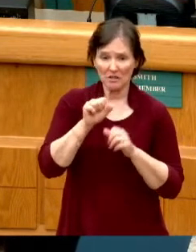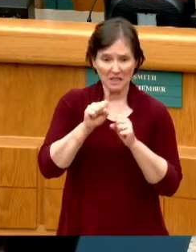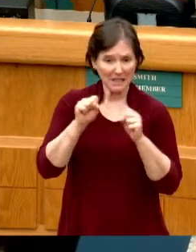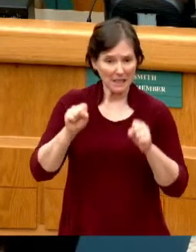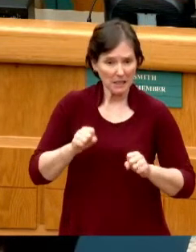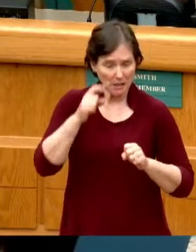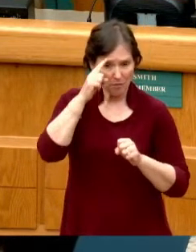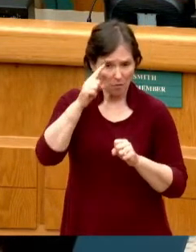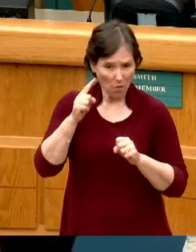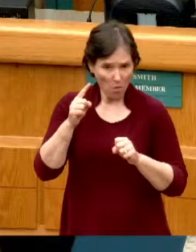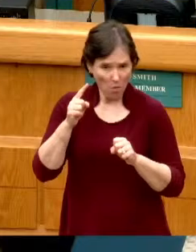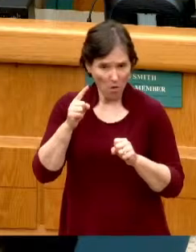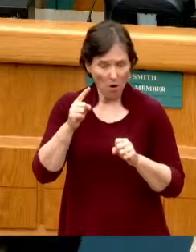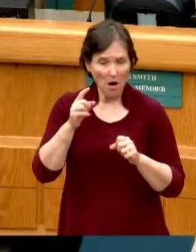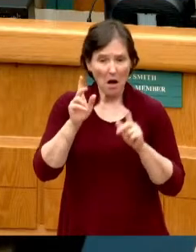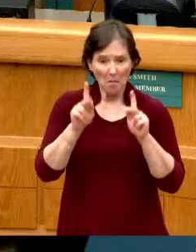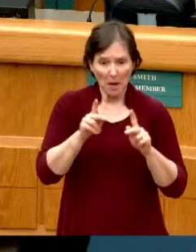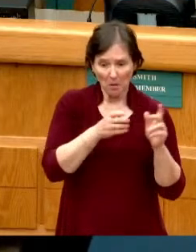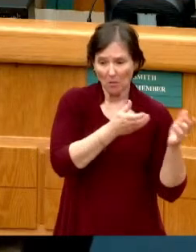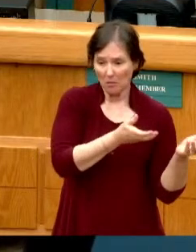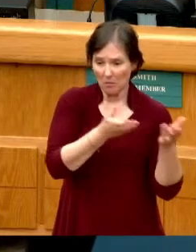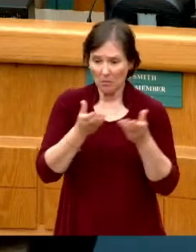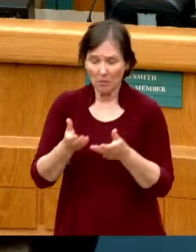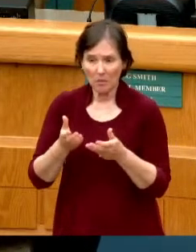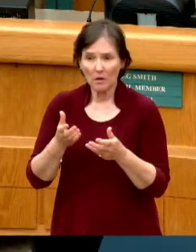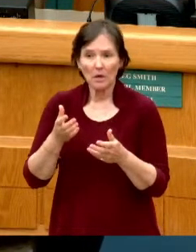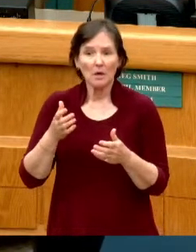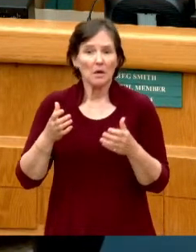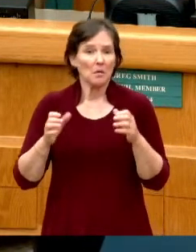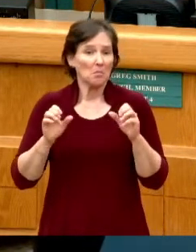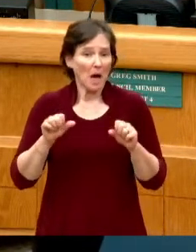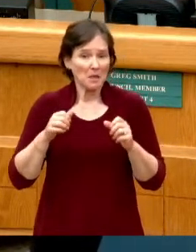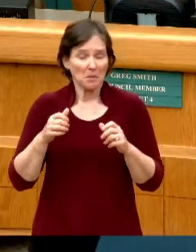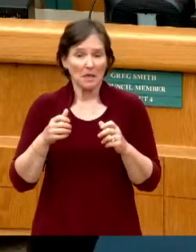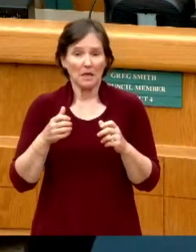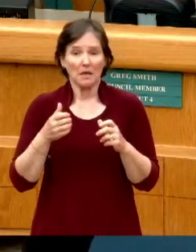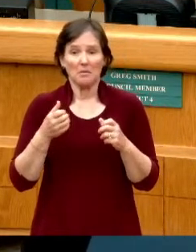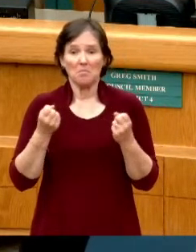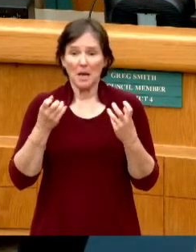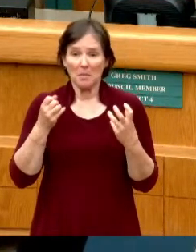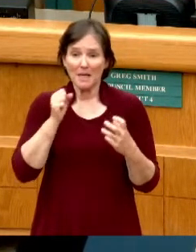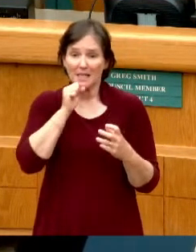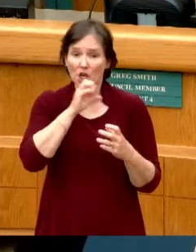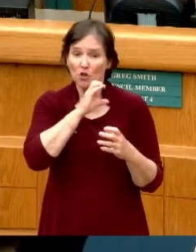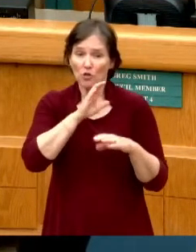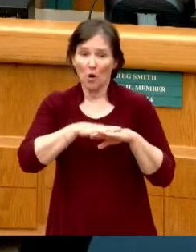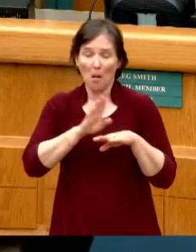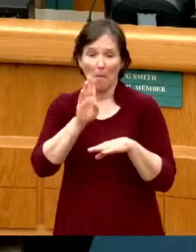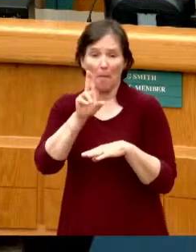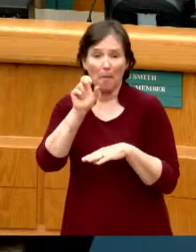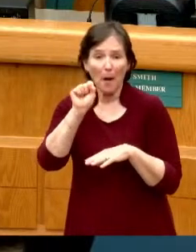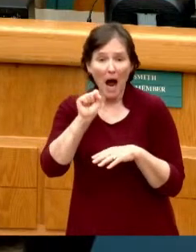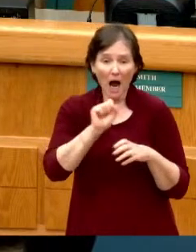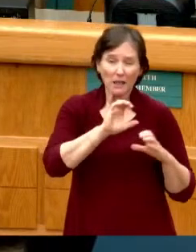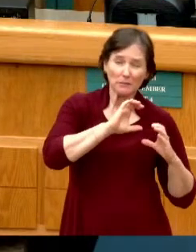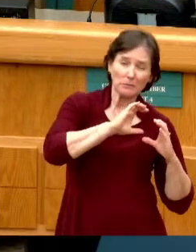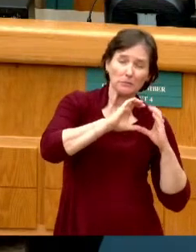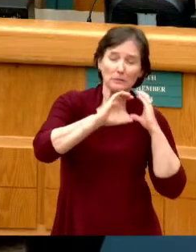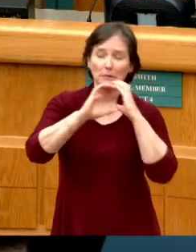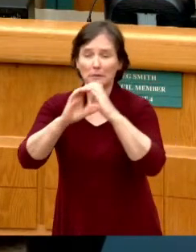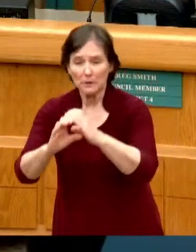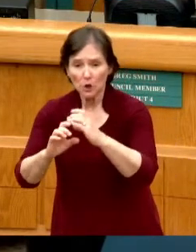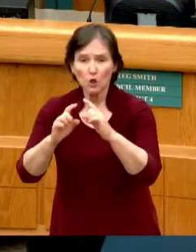an idea of getting multiple seniors on a city bus or something and taking them out to the fairgrounds, or is that still? Yeah, we're